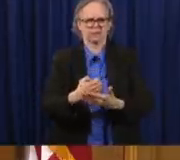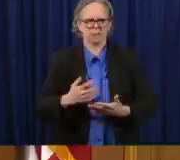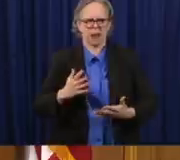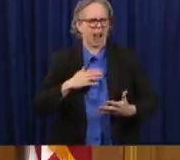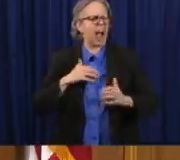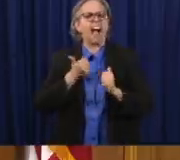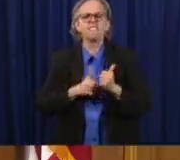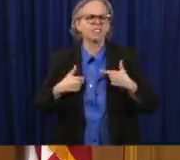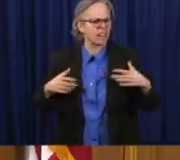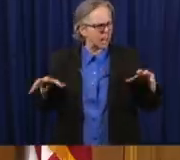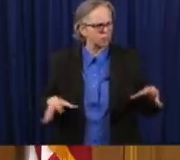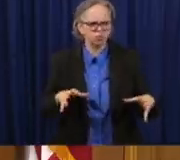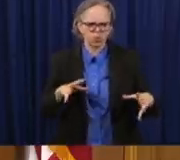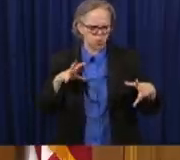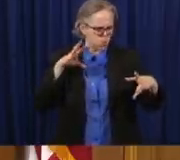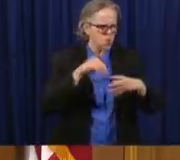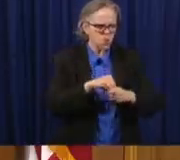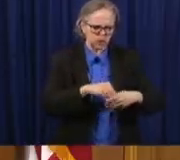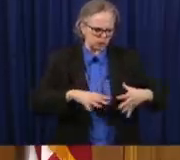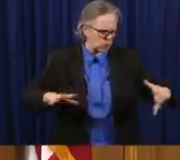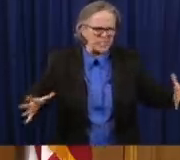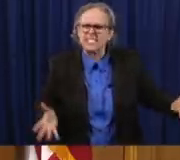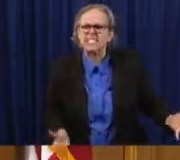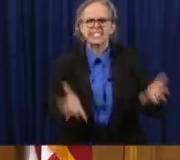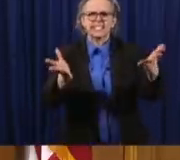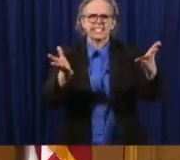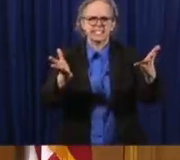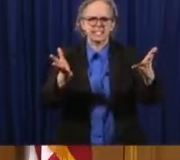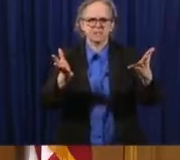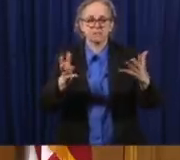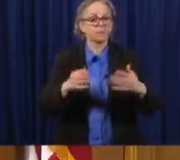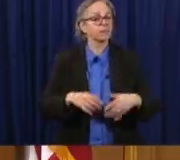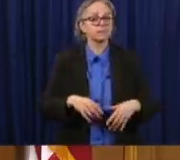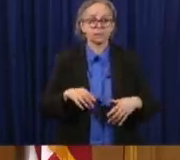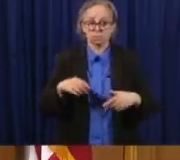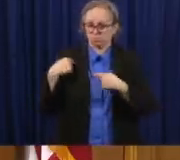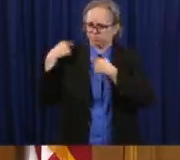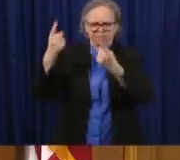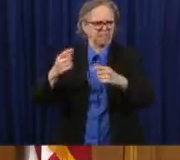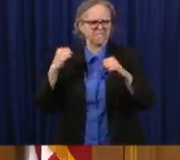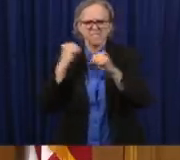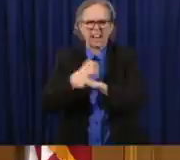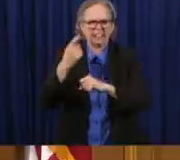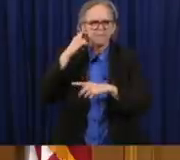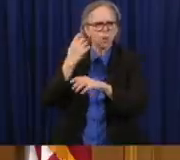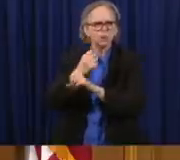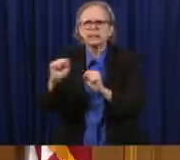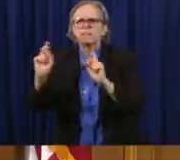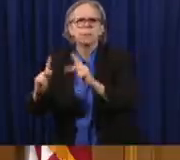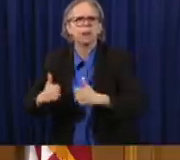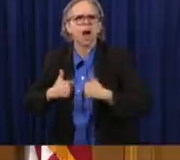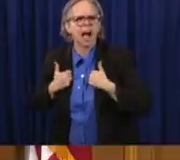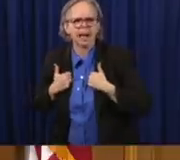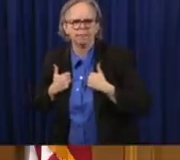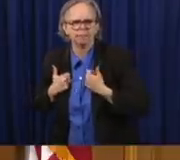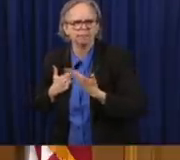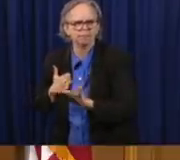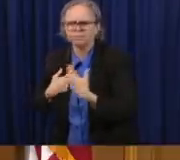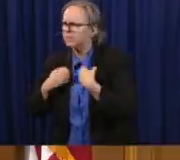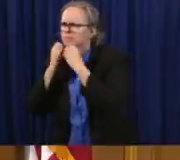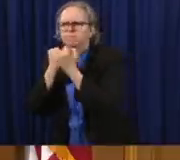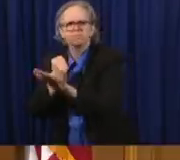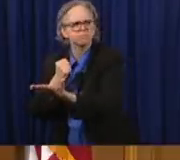that, as I have to fight to save lives of Ohioans. That's